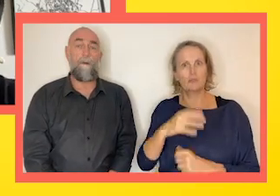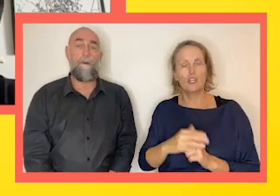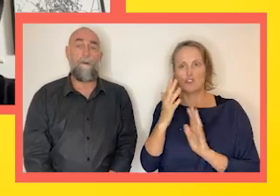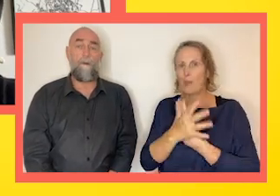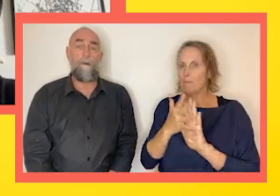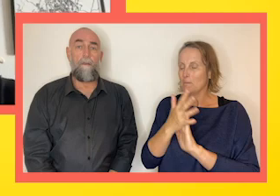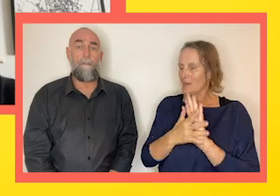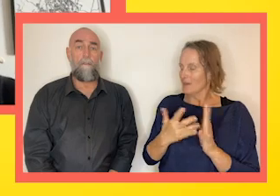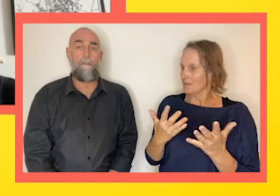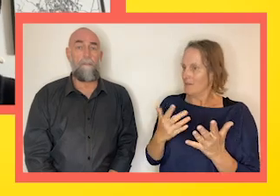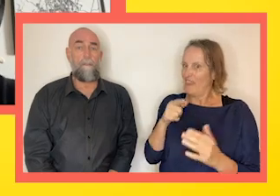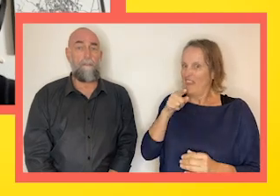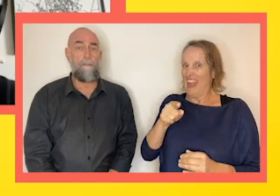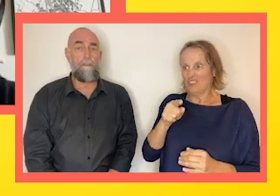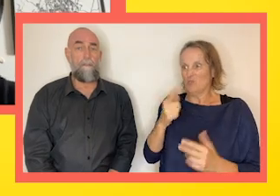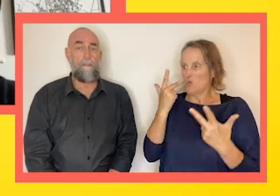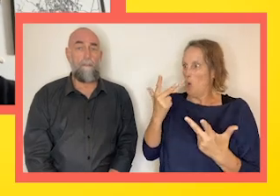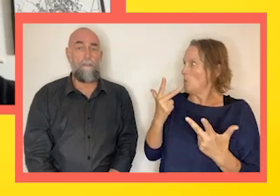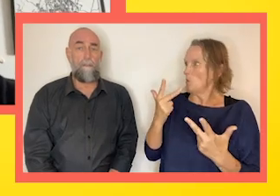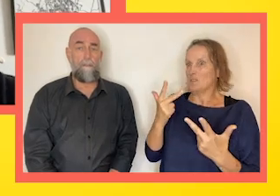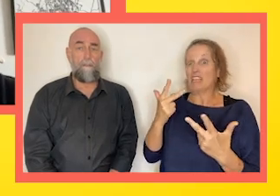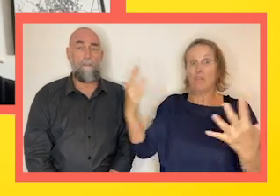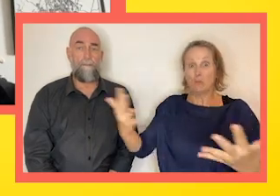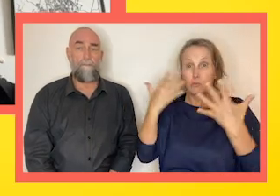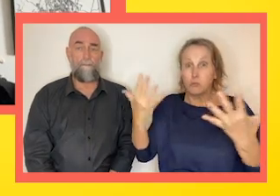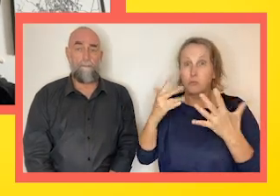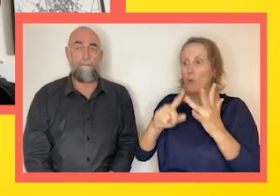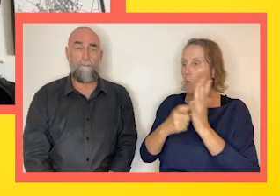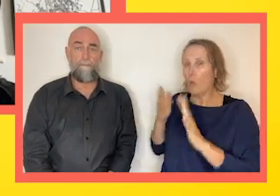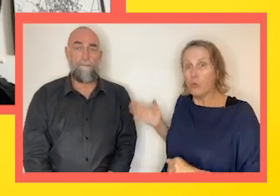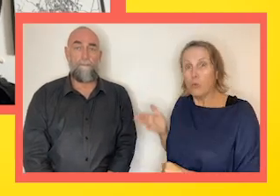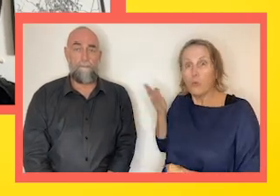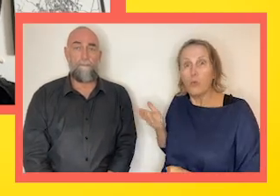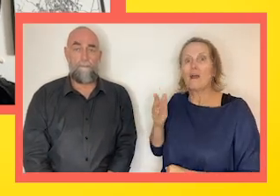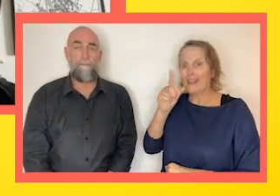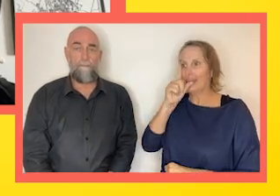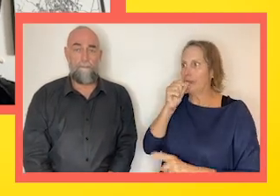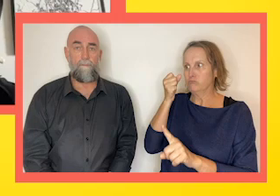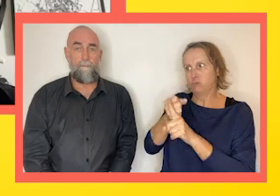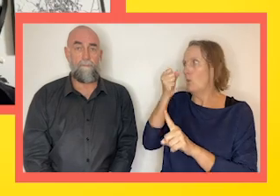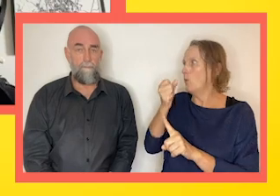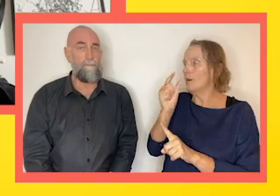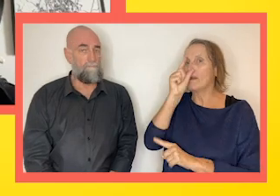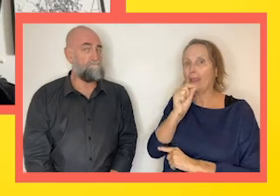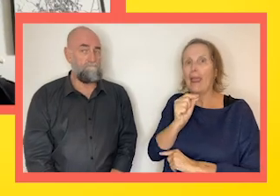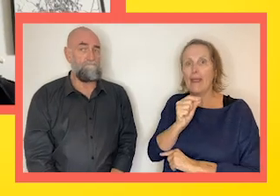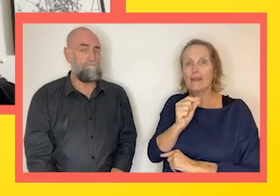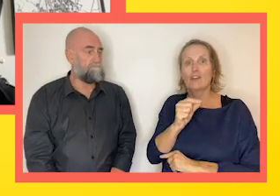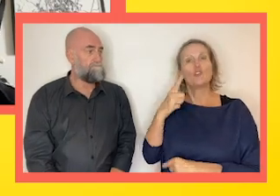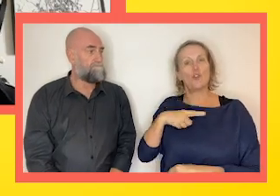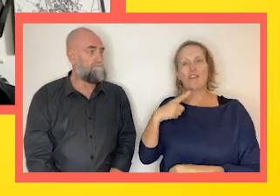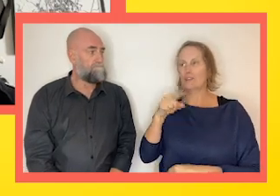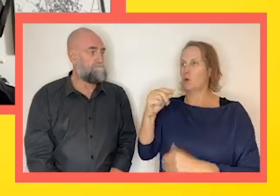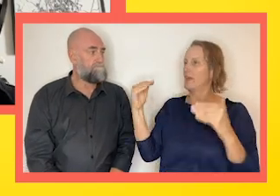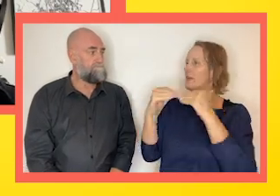0.41 of a second faster. So that's the sort of change that it makes and the difference that the winds do have in sprints. And there's a reason that